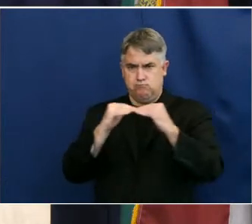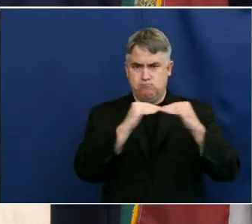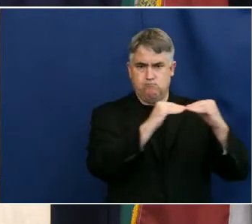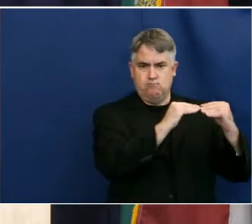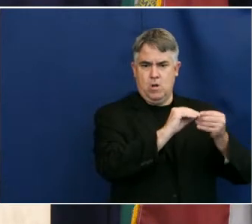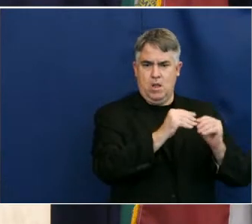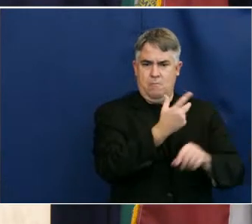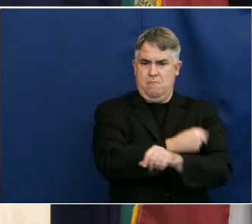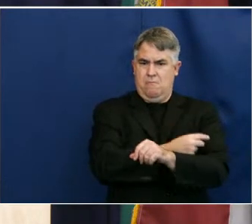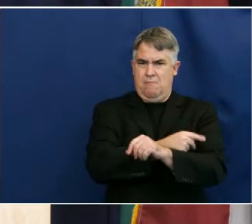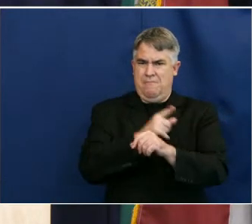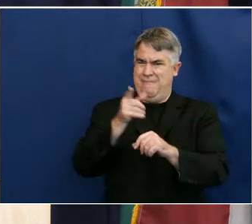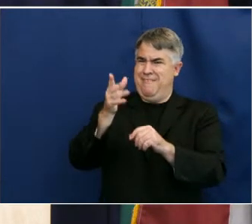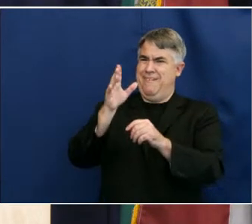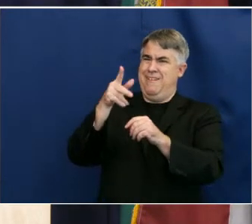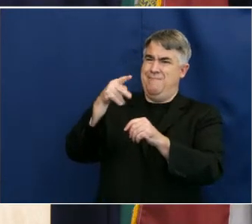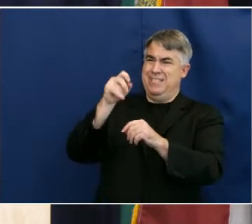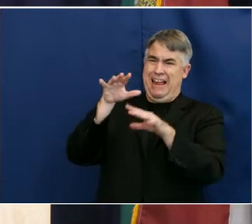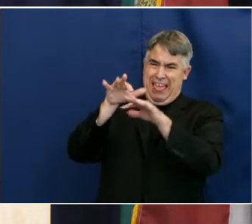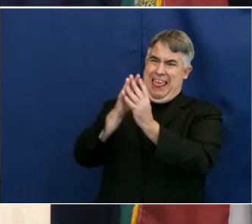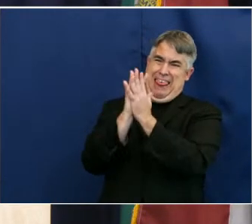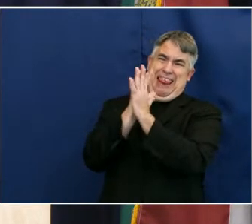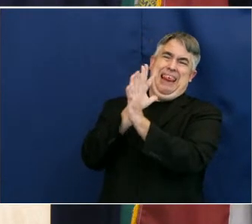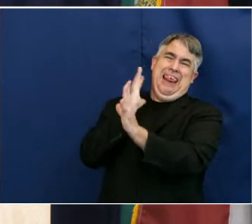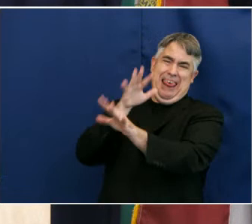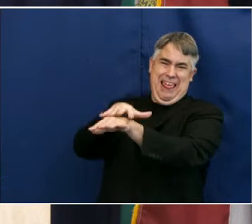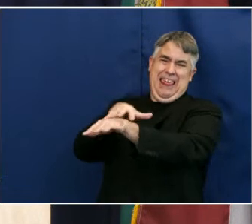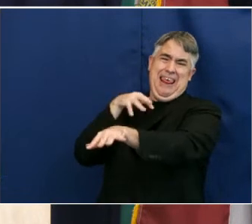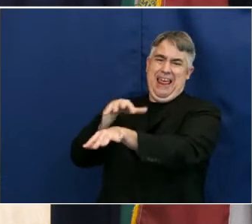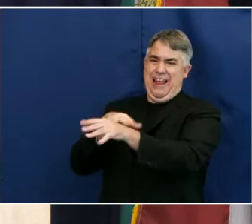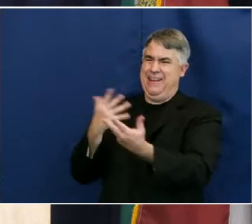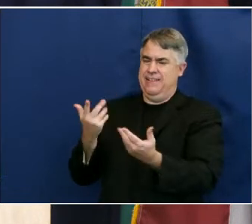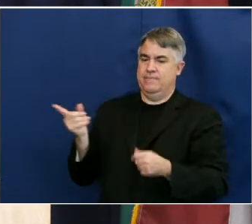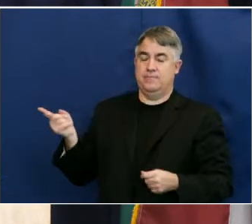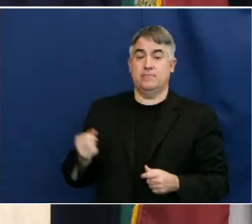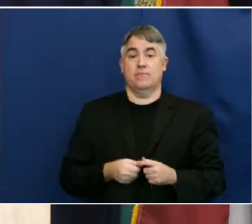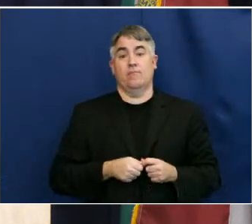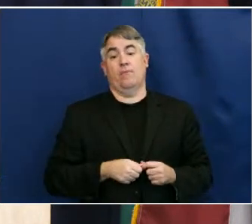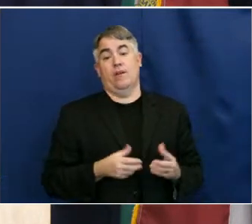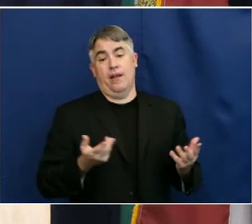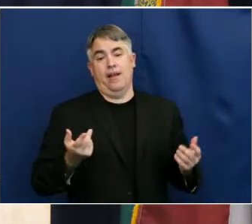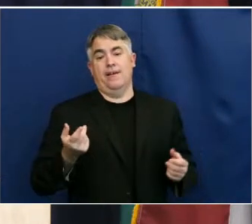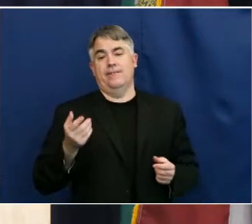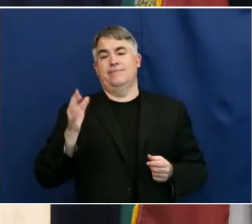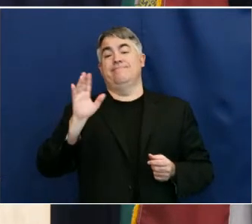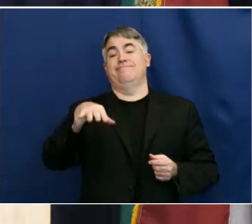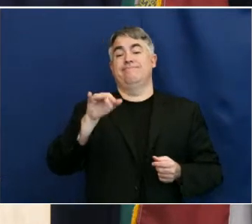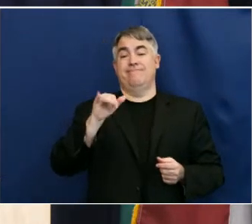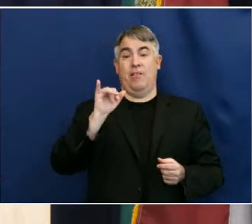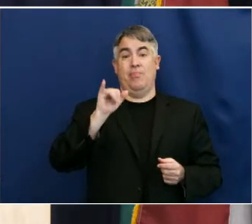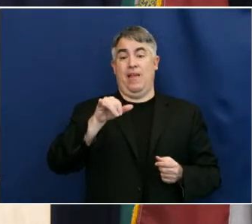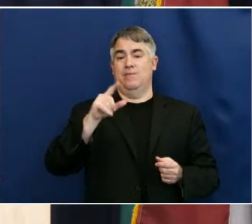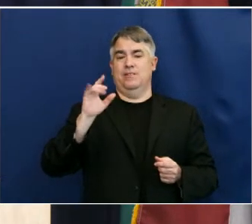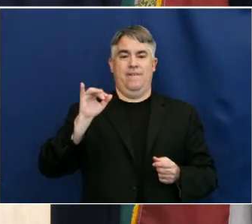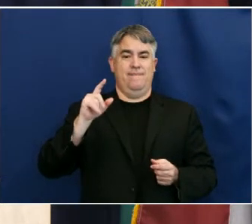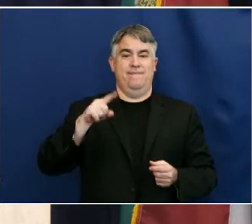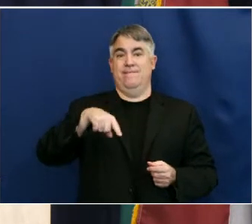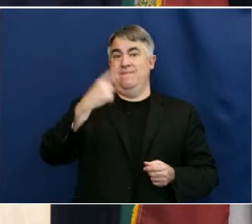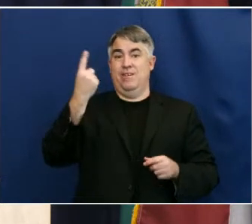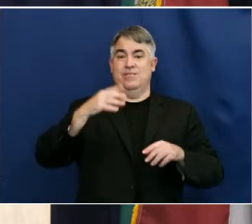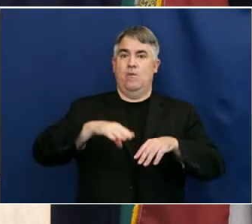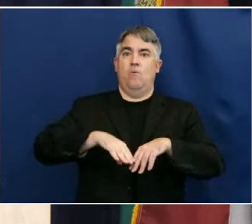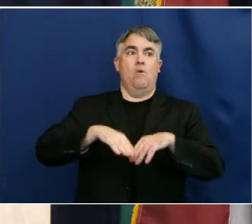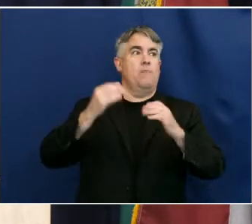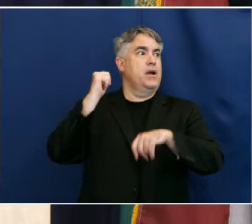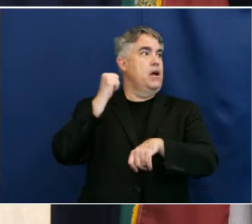running. Yeah, Paul, we are working. Obviously, that one stood up first and got a really significant volume early